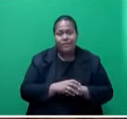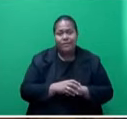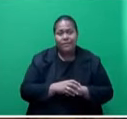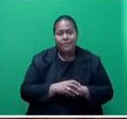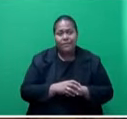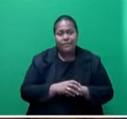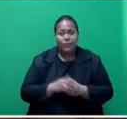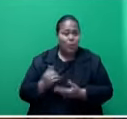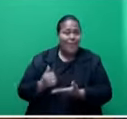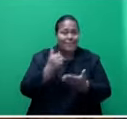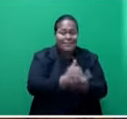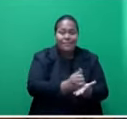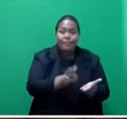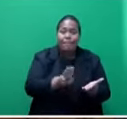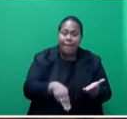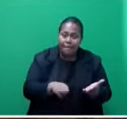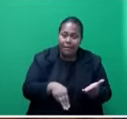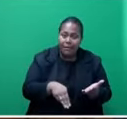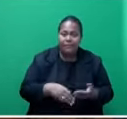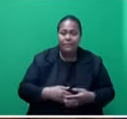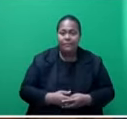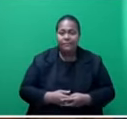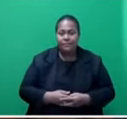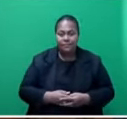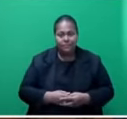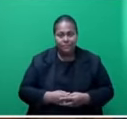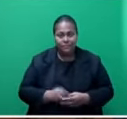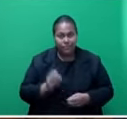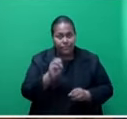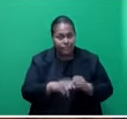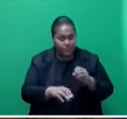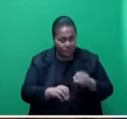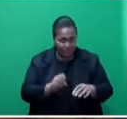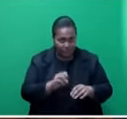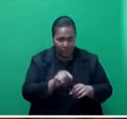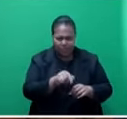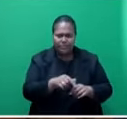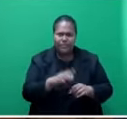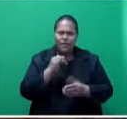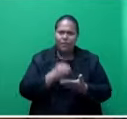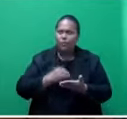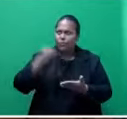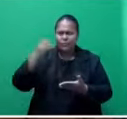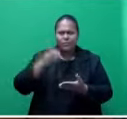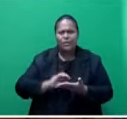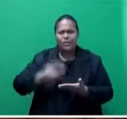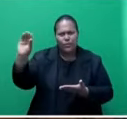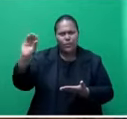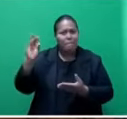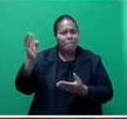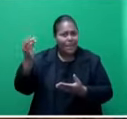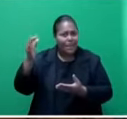to assist those members with the contribution by investing internationally, like offshore, to